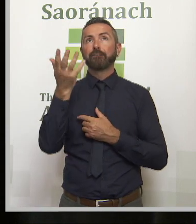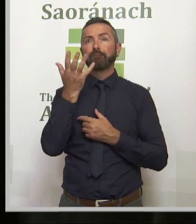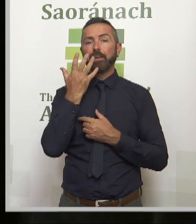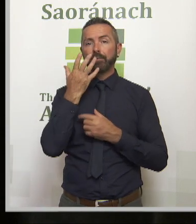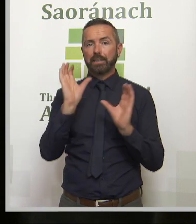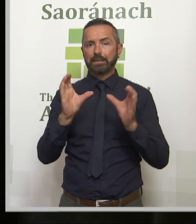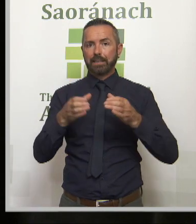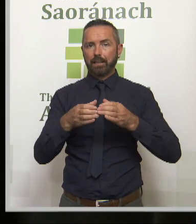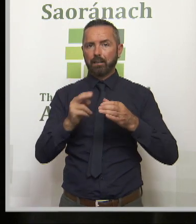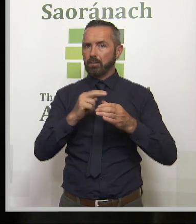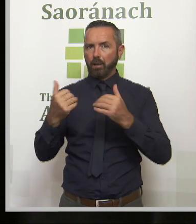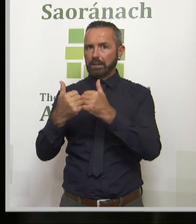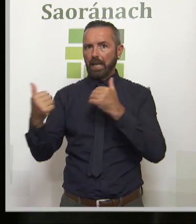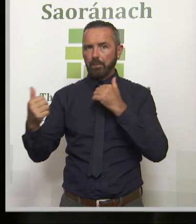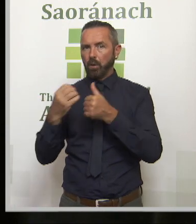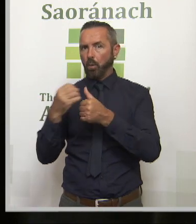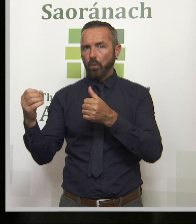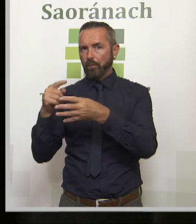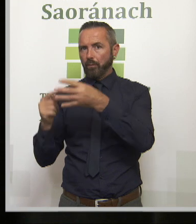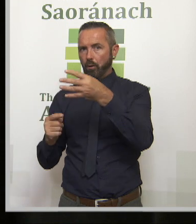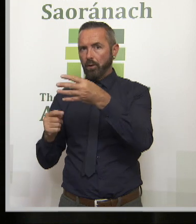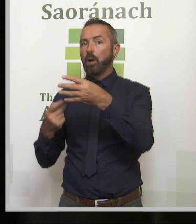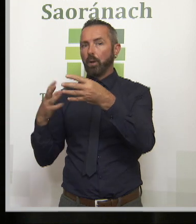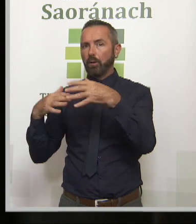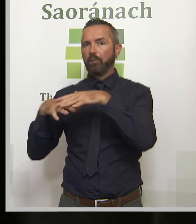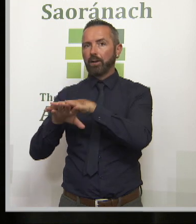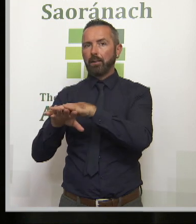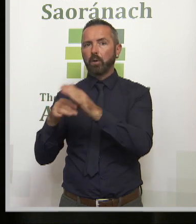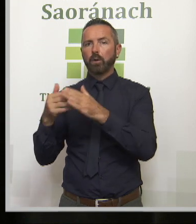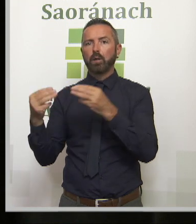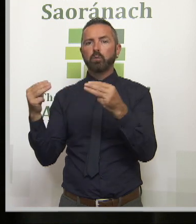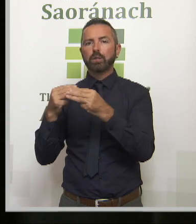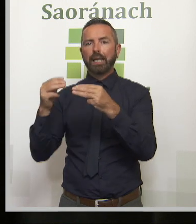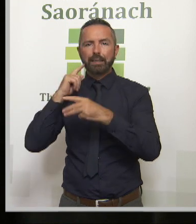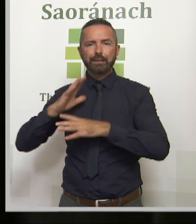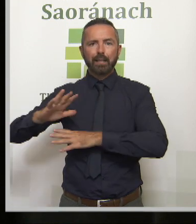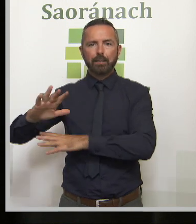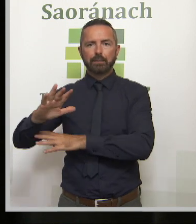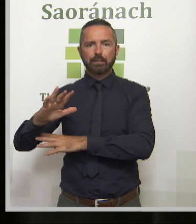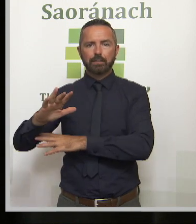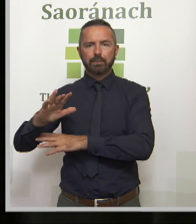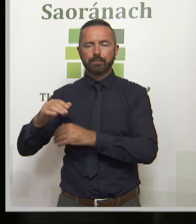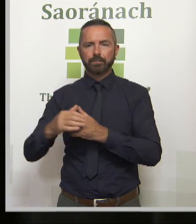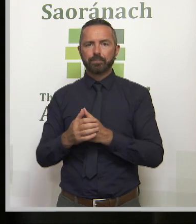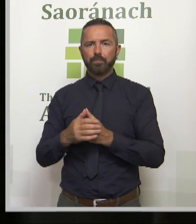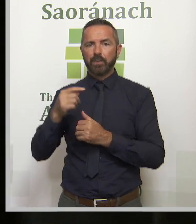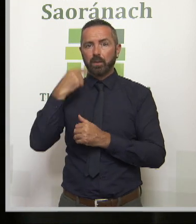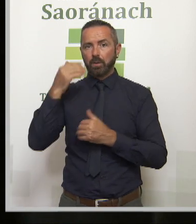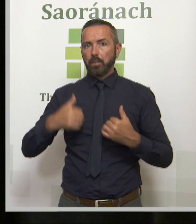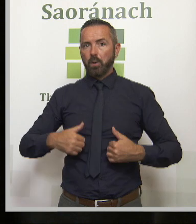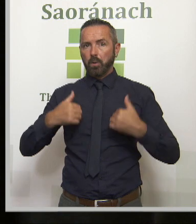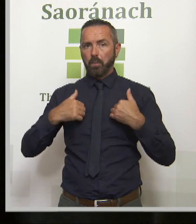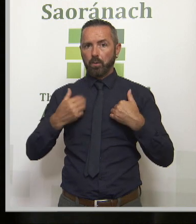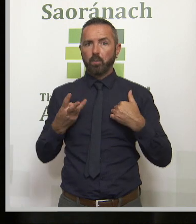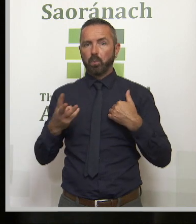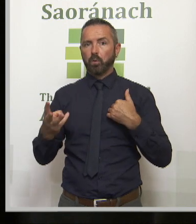not completely separate from the others because it overlaps with them, is protected sites or the Natura 2000 network. Tomorrow morning, in a way,